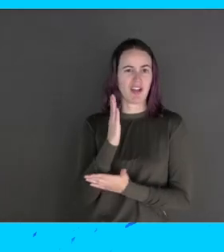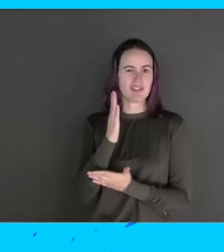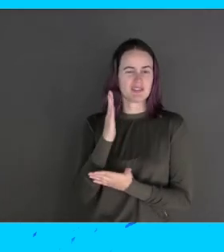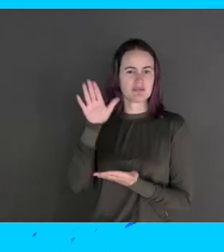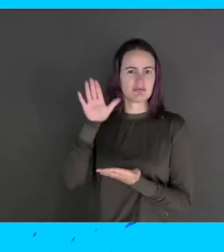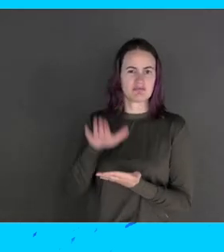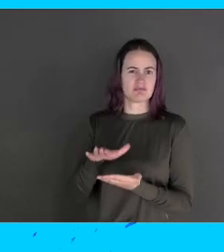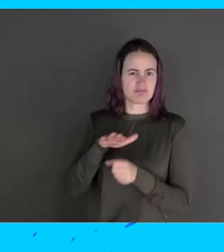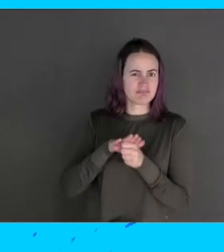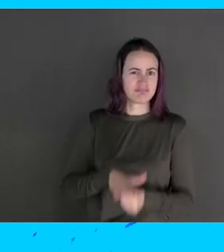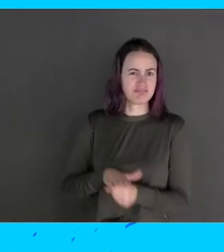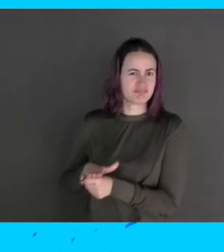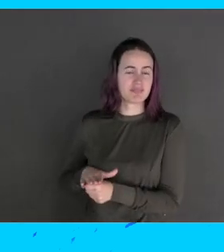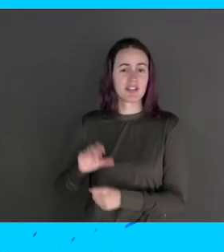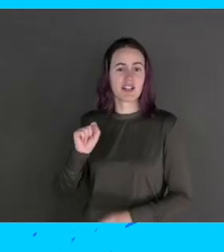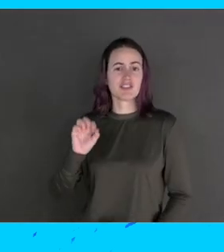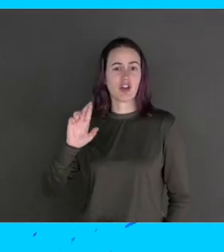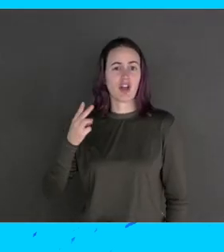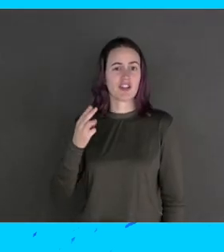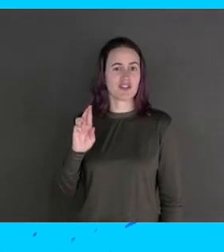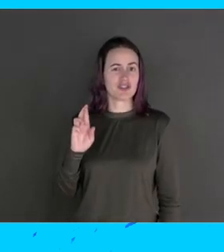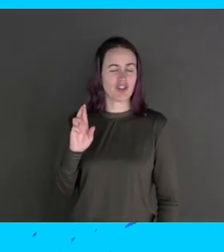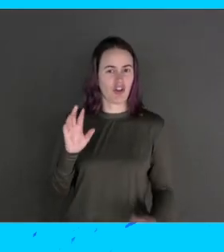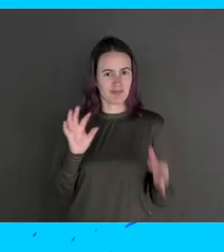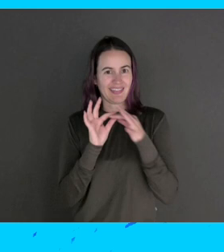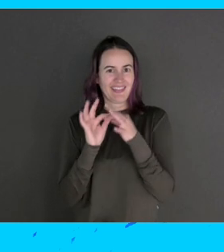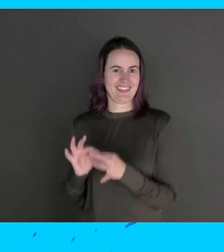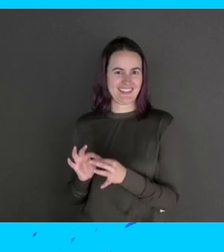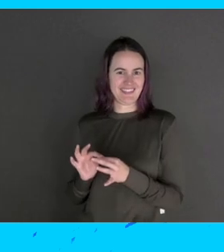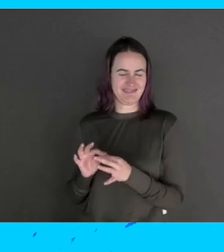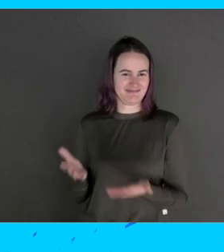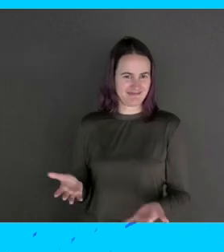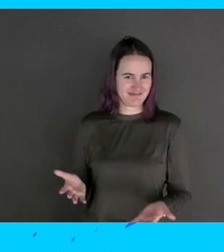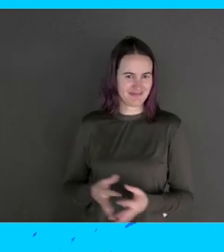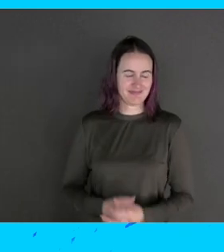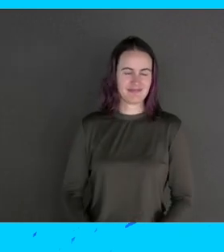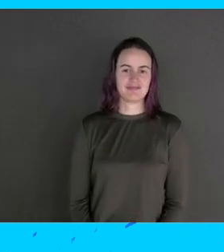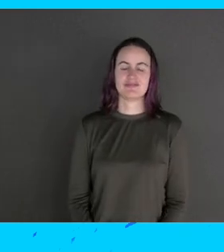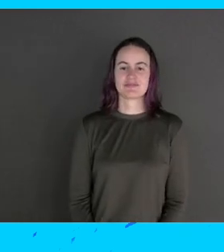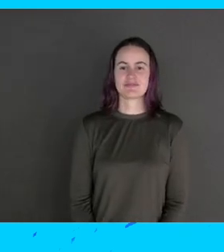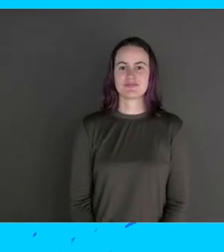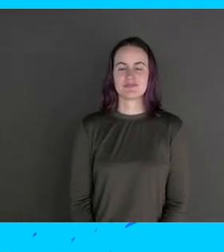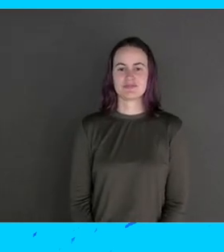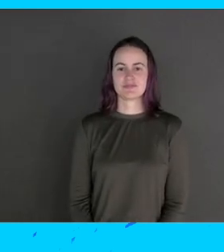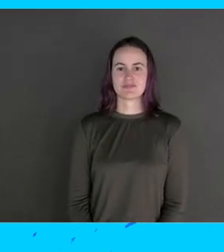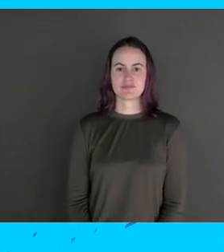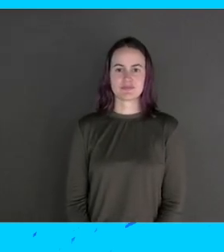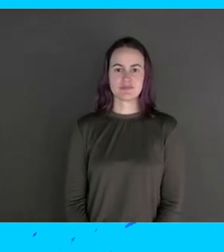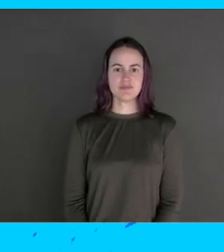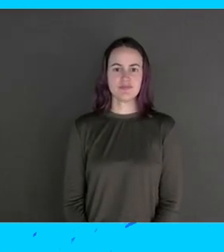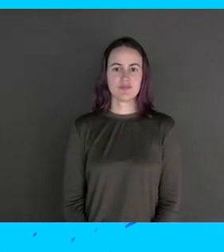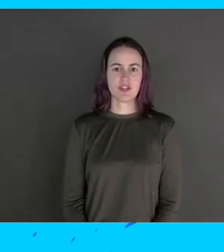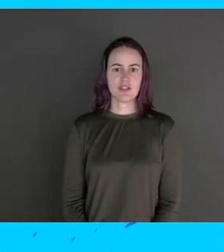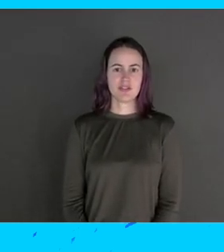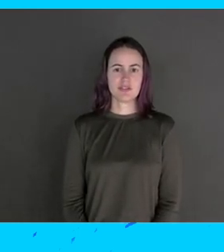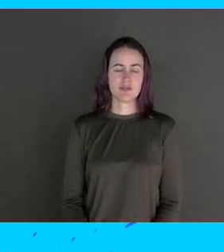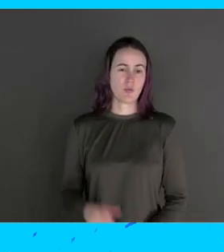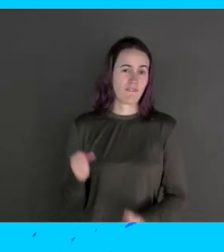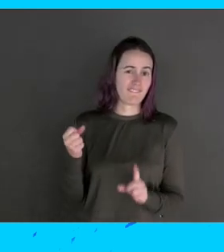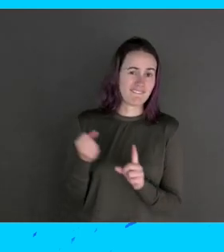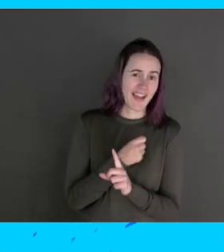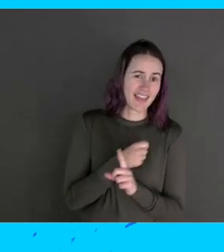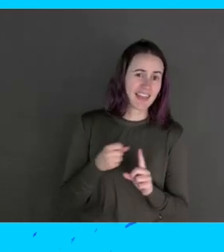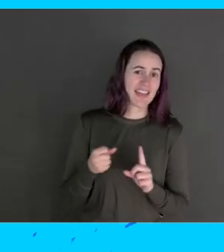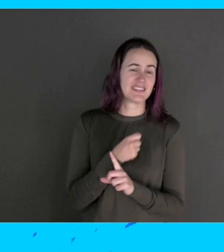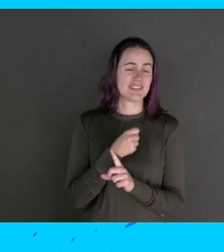reproductive rights are related to sexuality. So we have suffer violence to be,